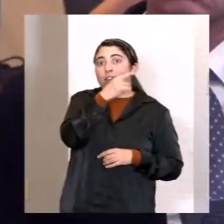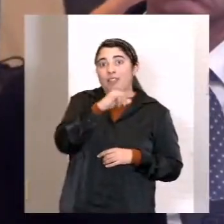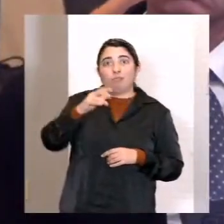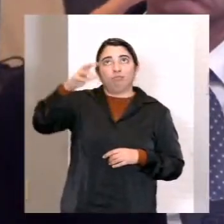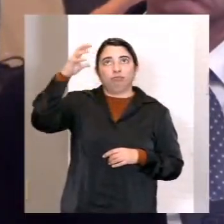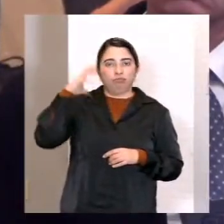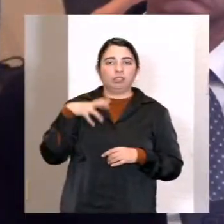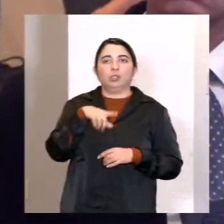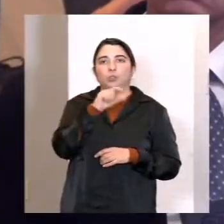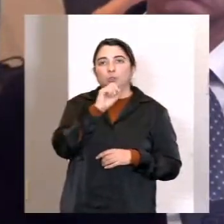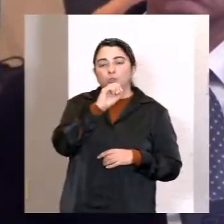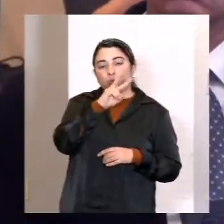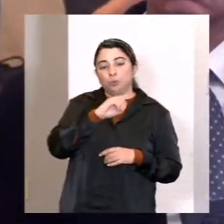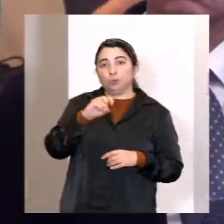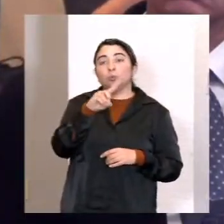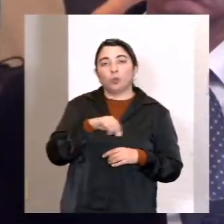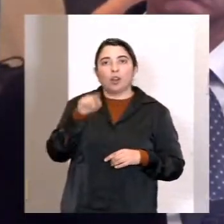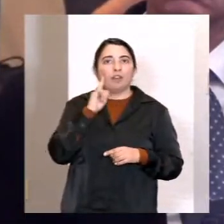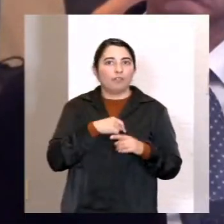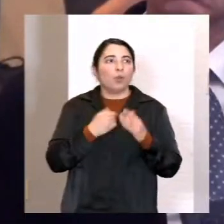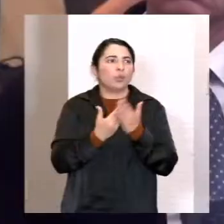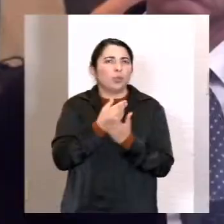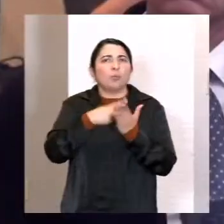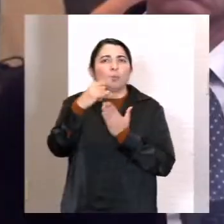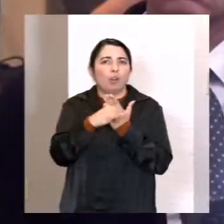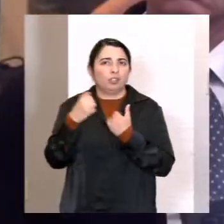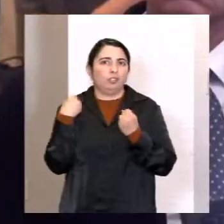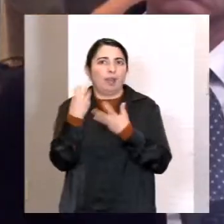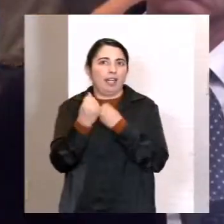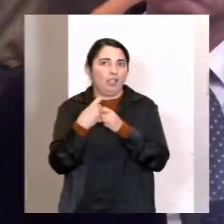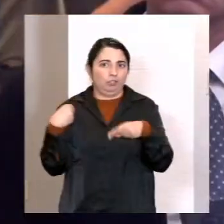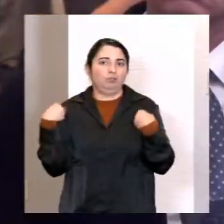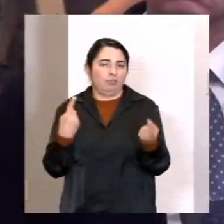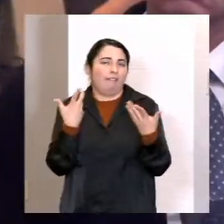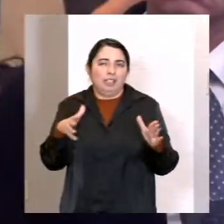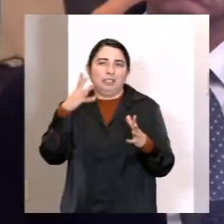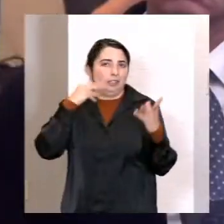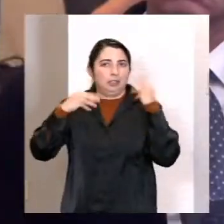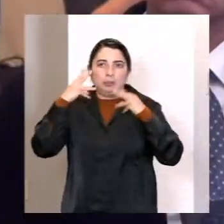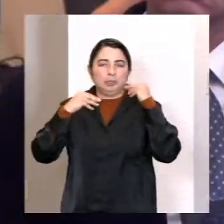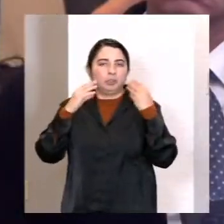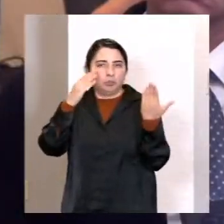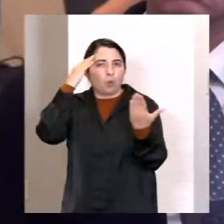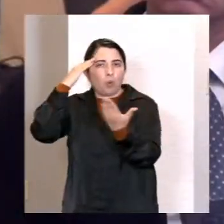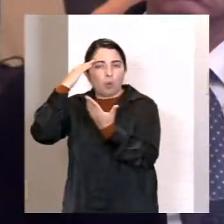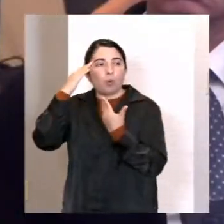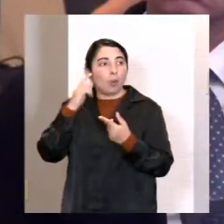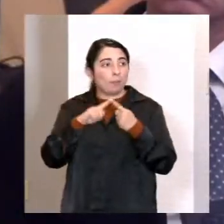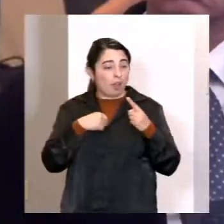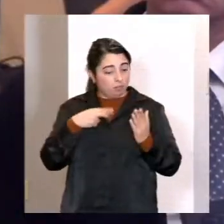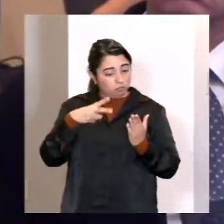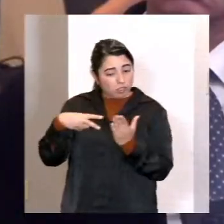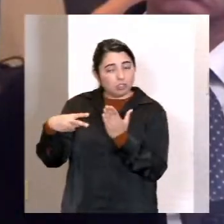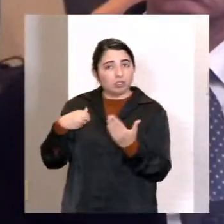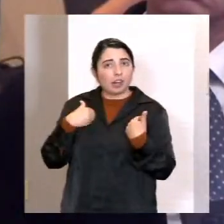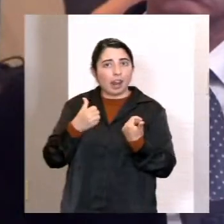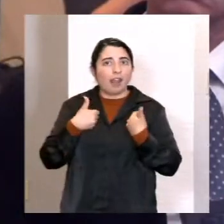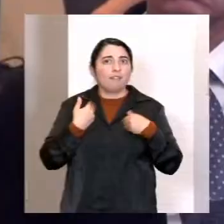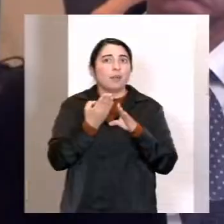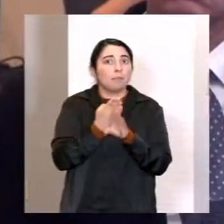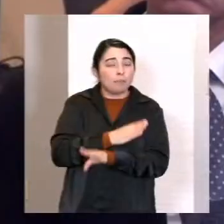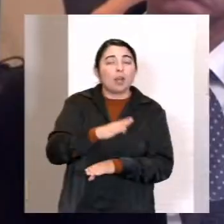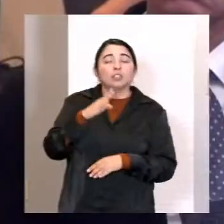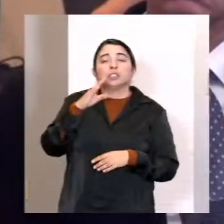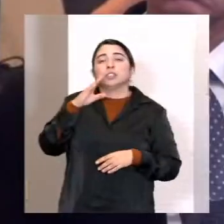Center. So I know a lot about your projects over the years. So in what I'm reading, I'm glad to hear that the bus depot is going to get